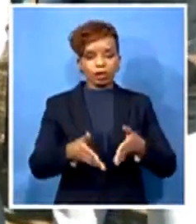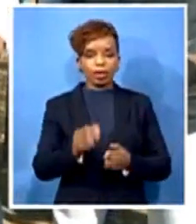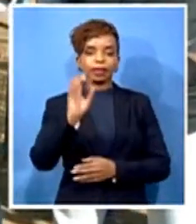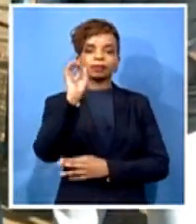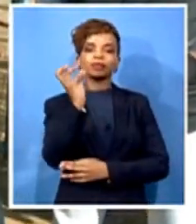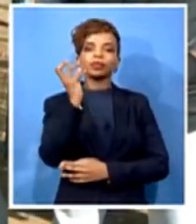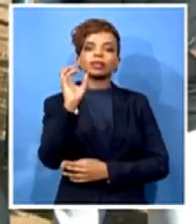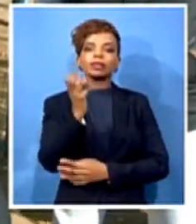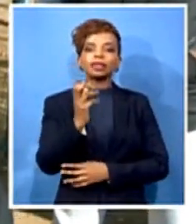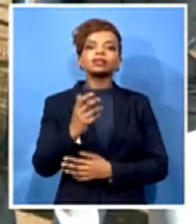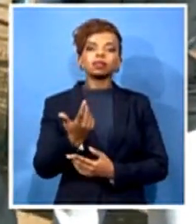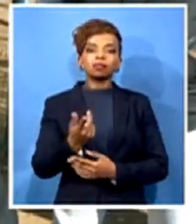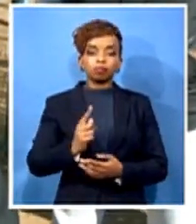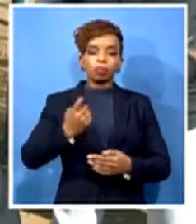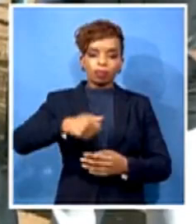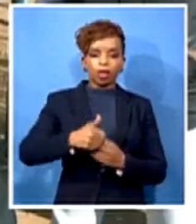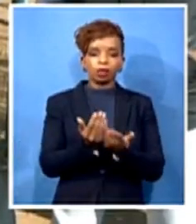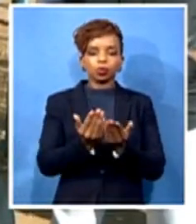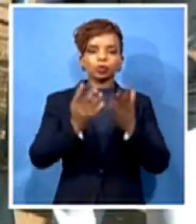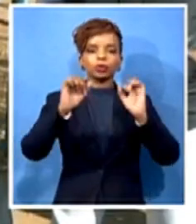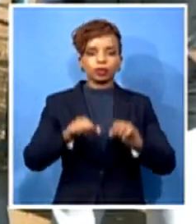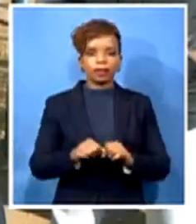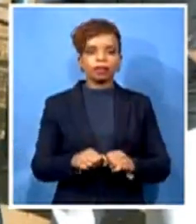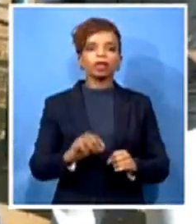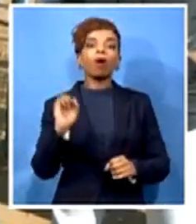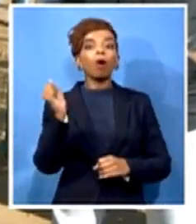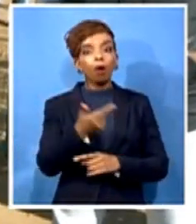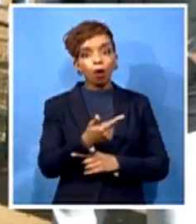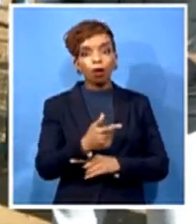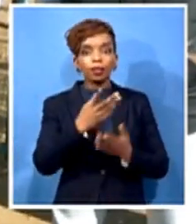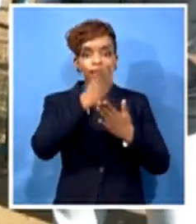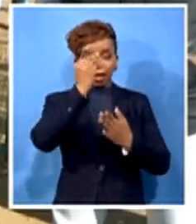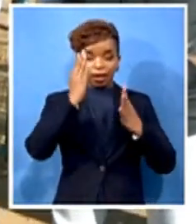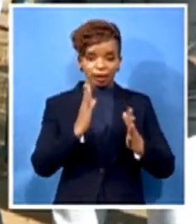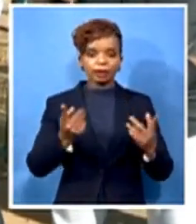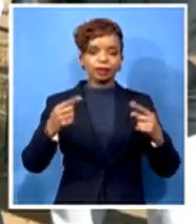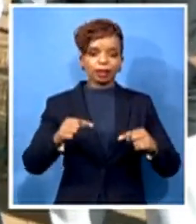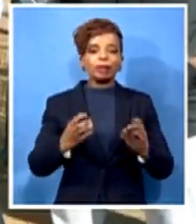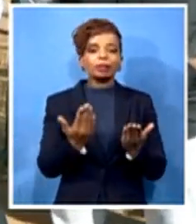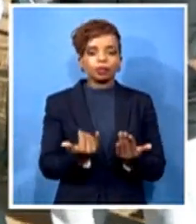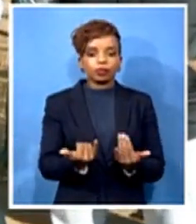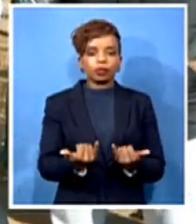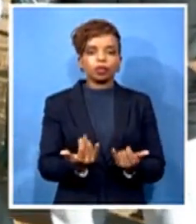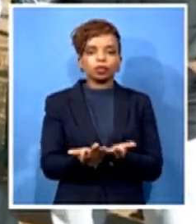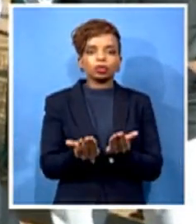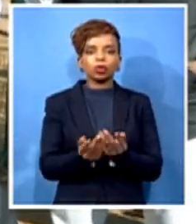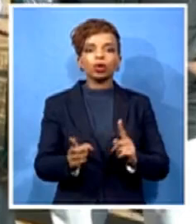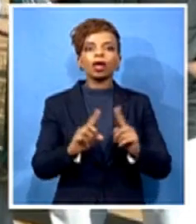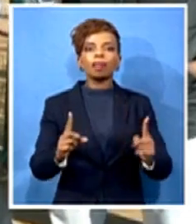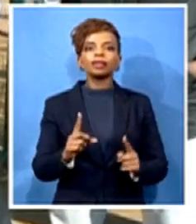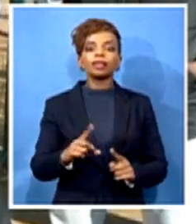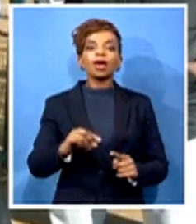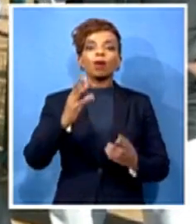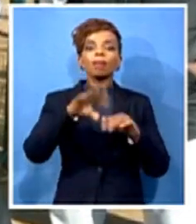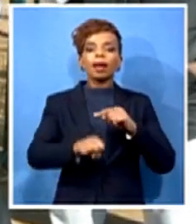today, and we found parents protesting from quite early this morning, from around 7 o'clock. They're demanding that the teacher be suspended